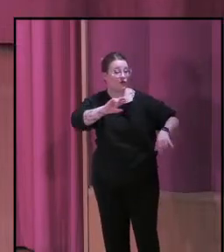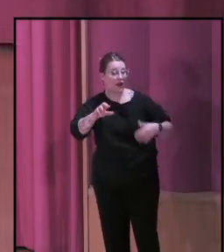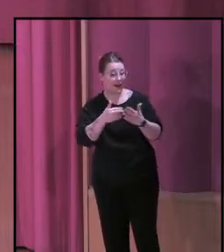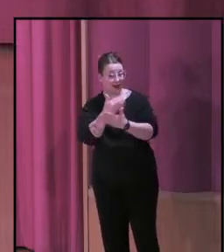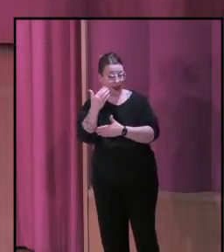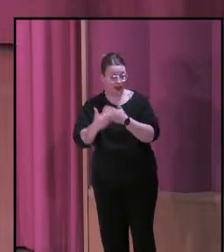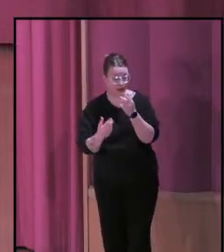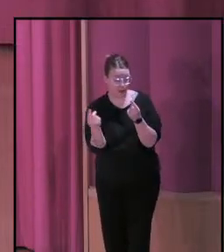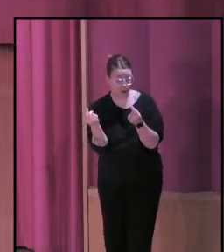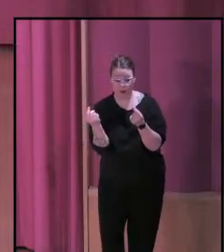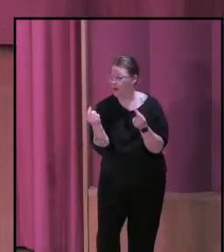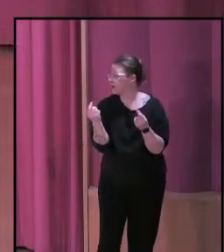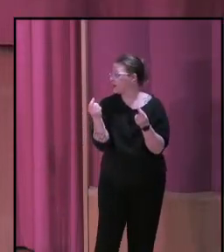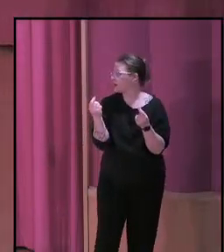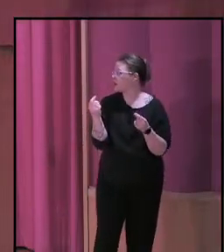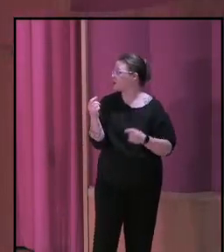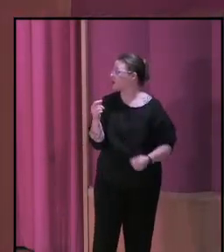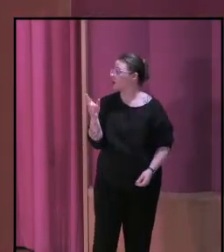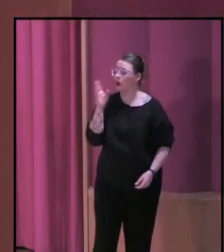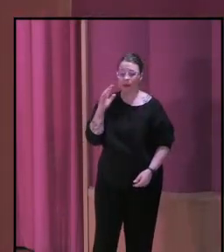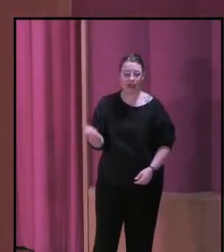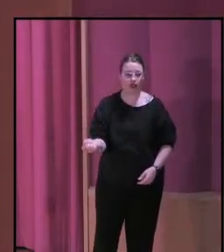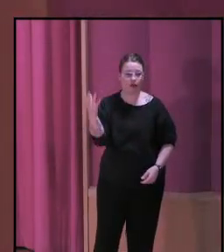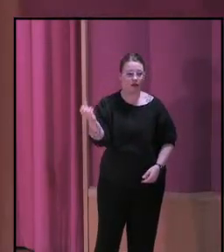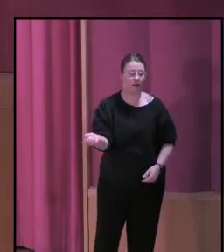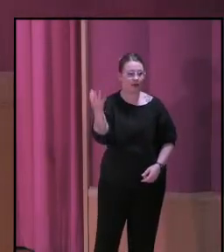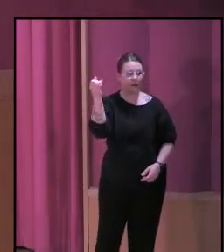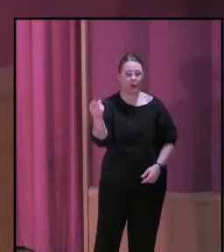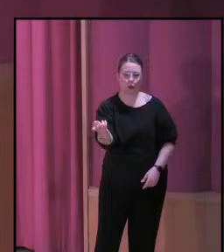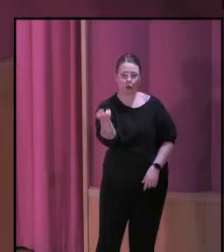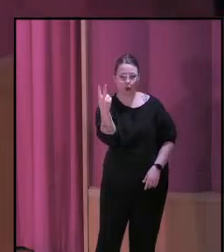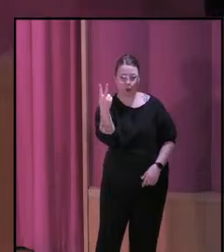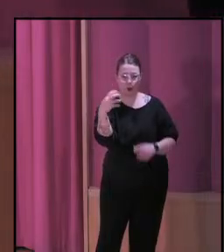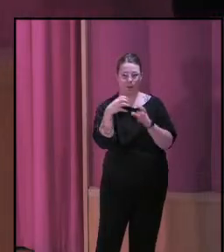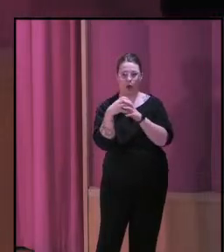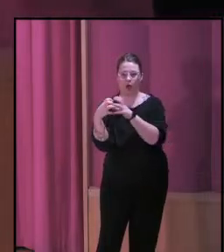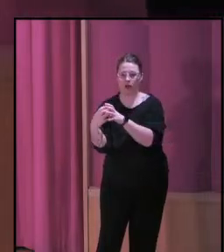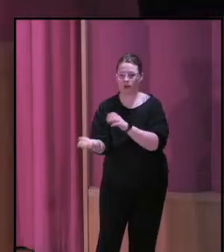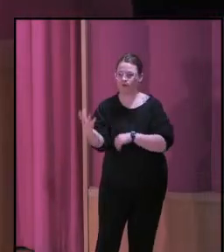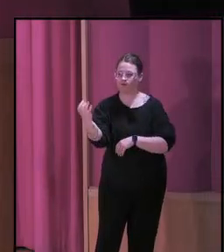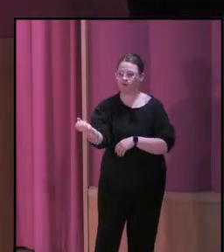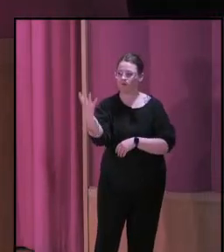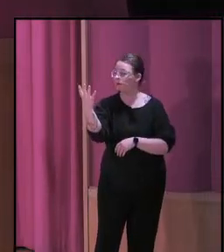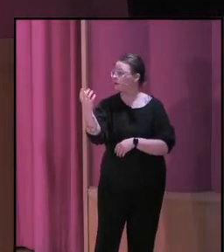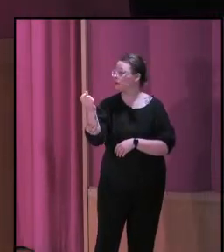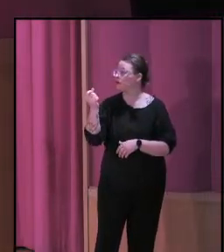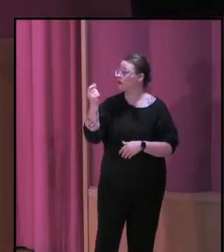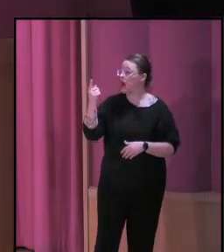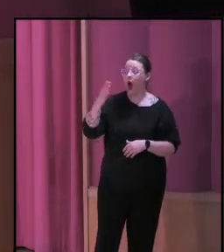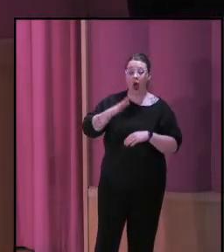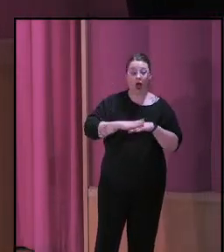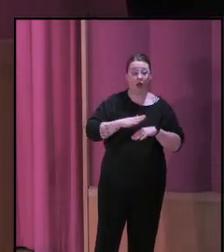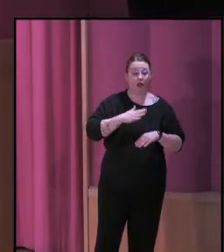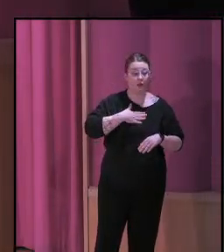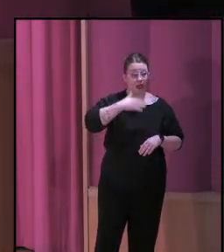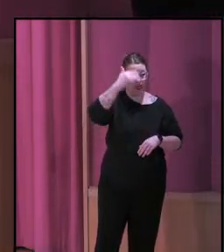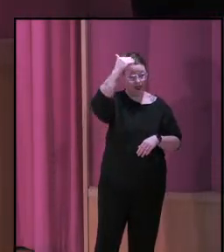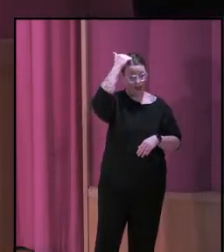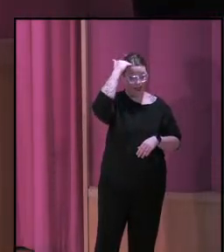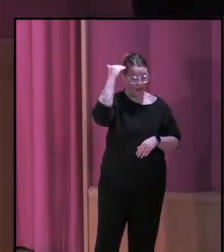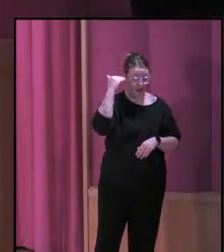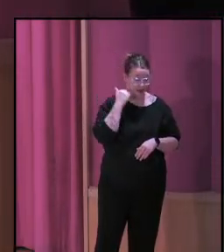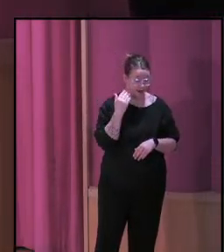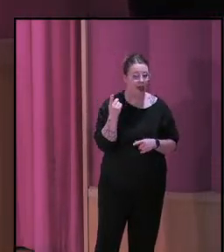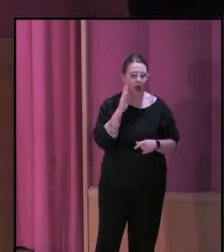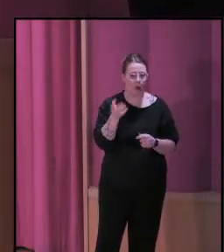hand, I'll be juggling these two juggling balls. On my head, I will throw and spin